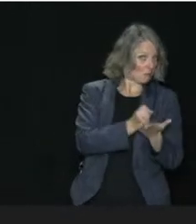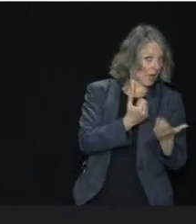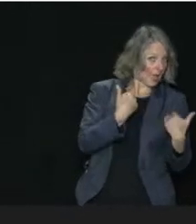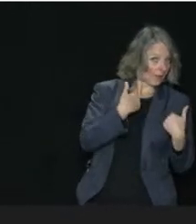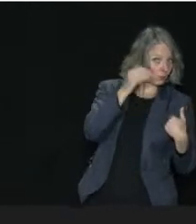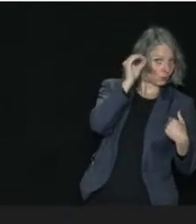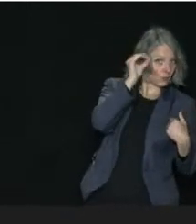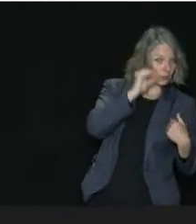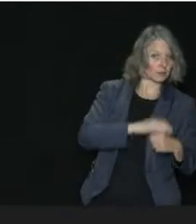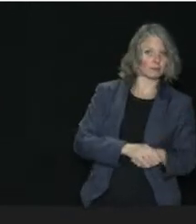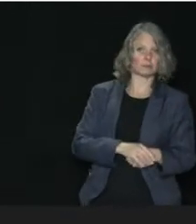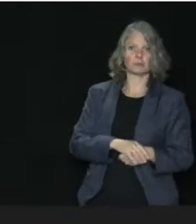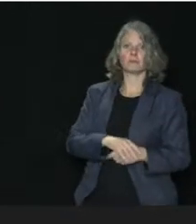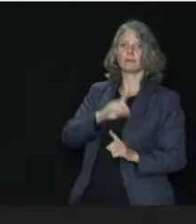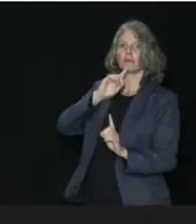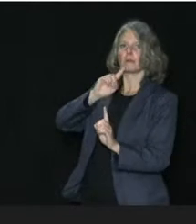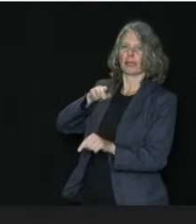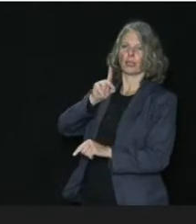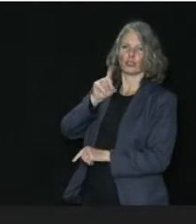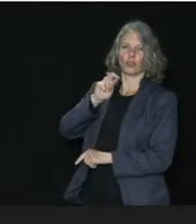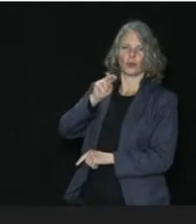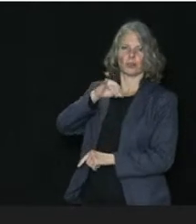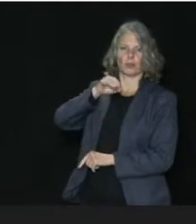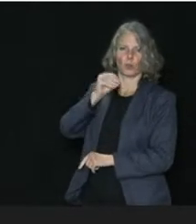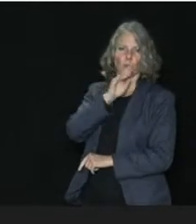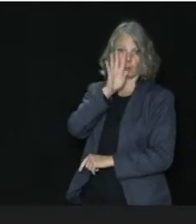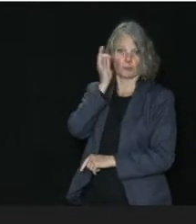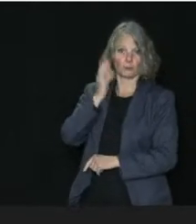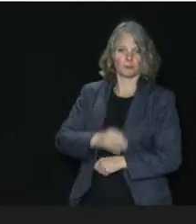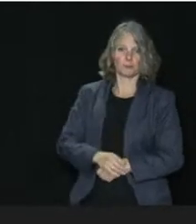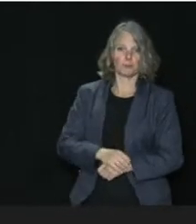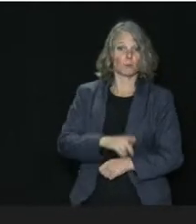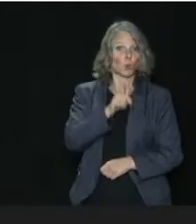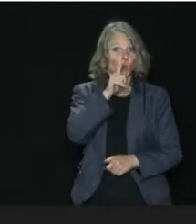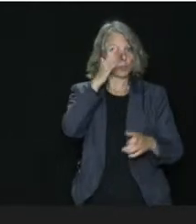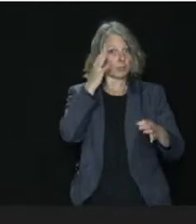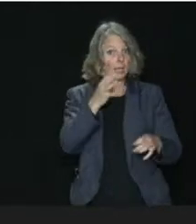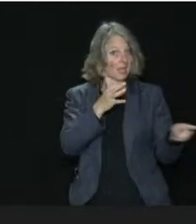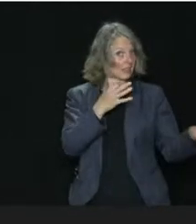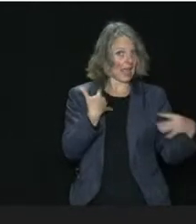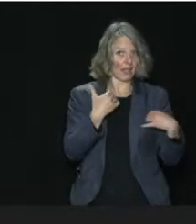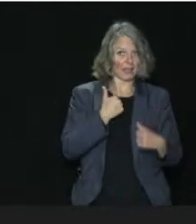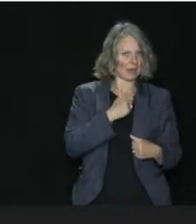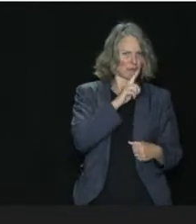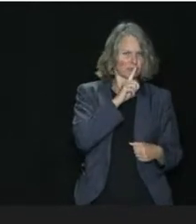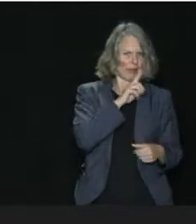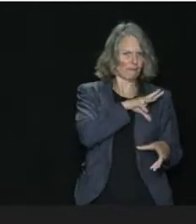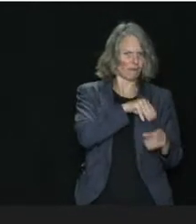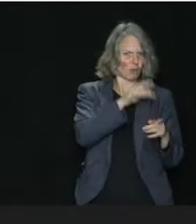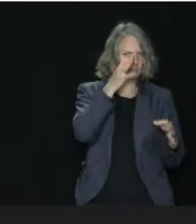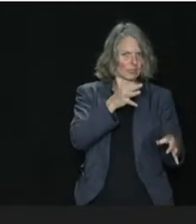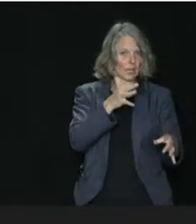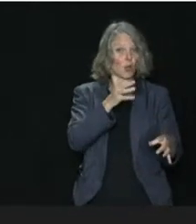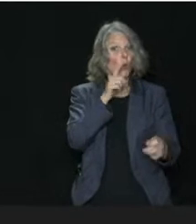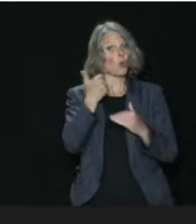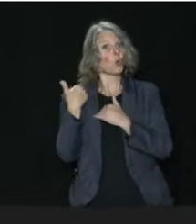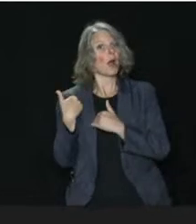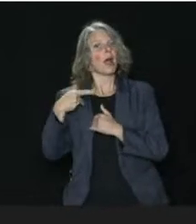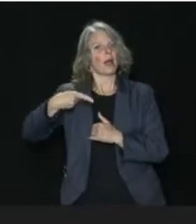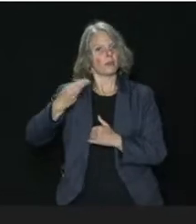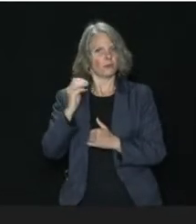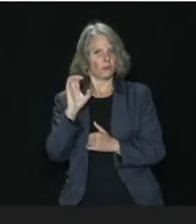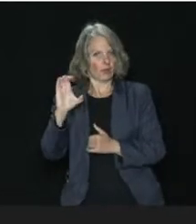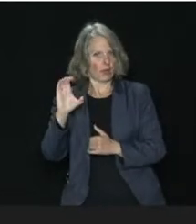would make that kind of decision. It's us, the Public Health Agency of Canada, that is working on this issue, along